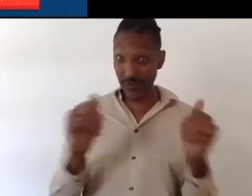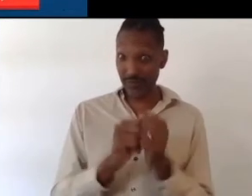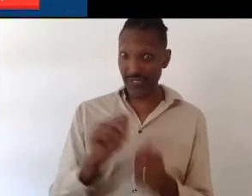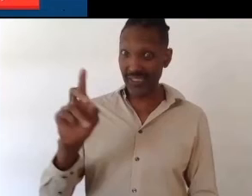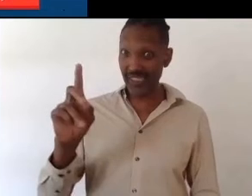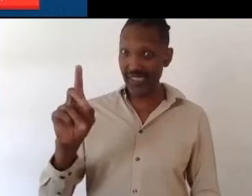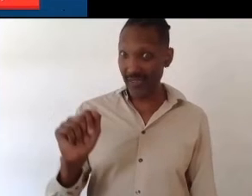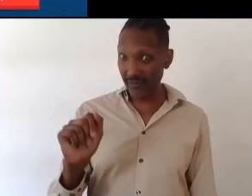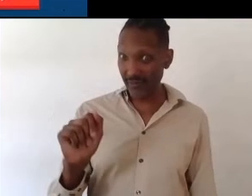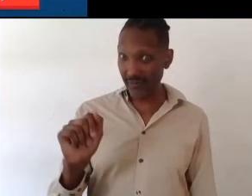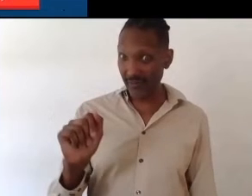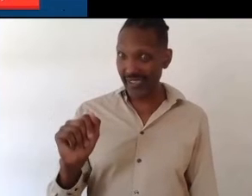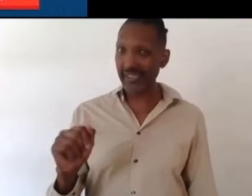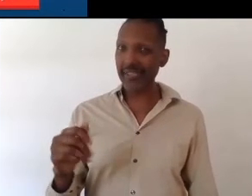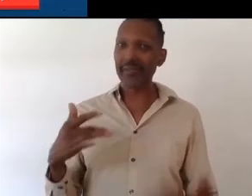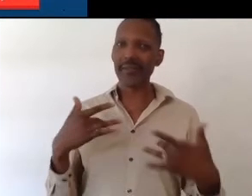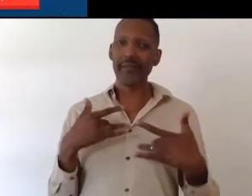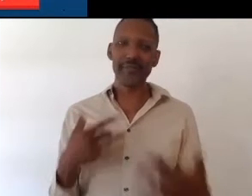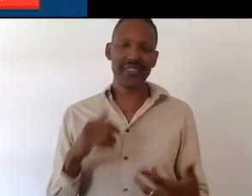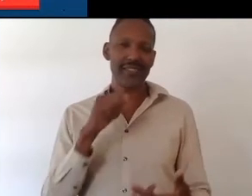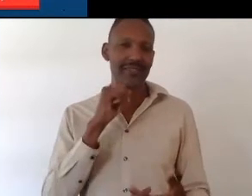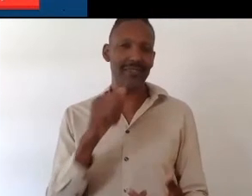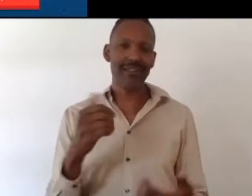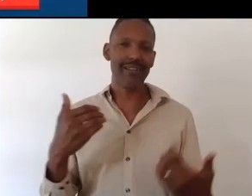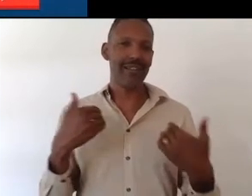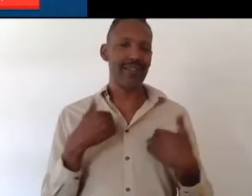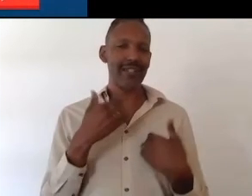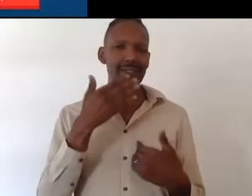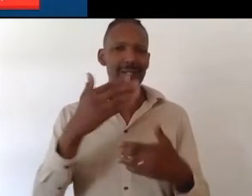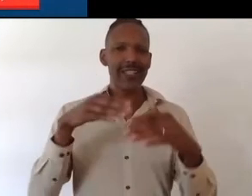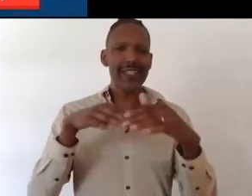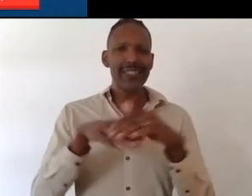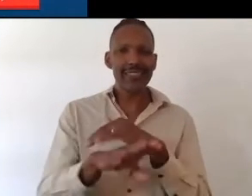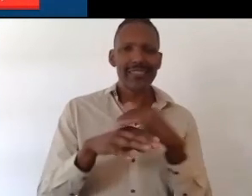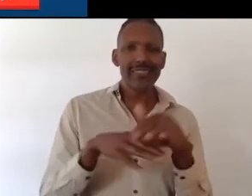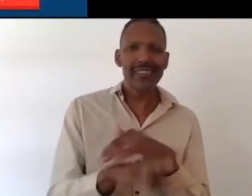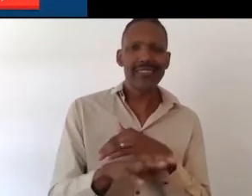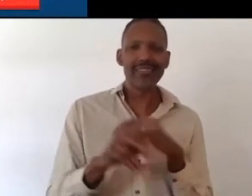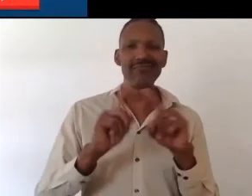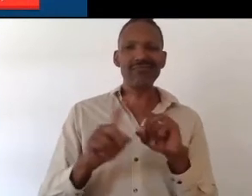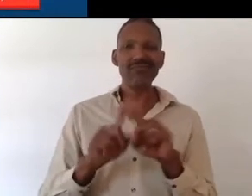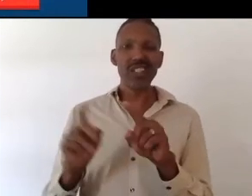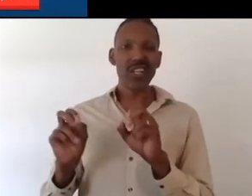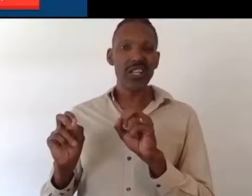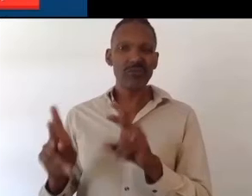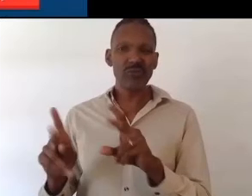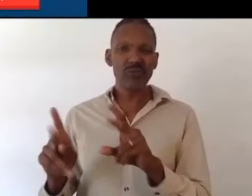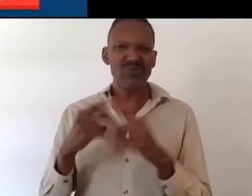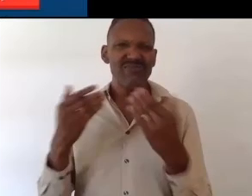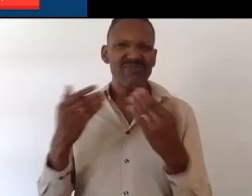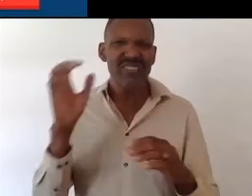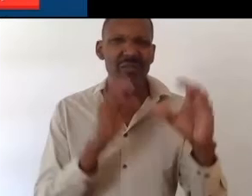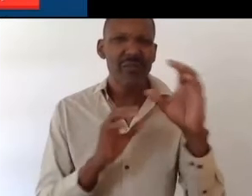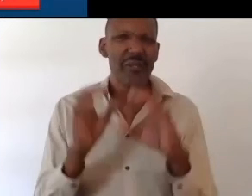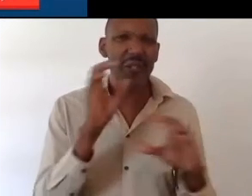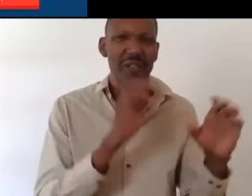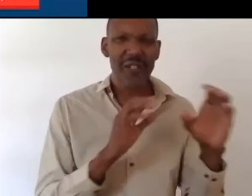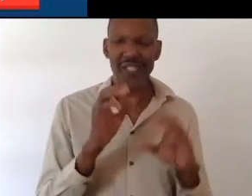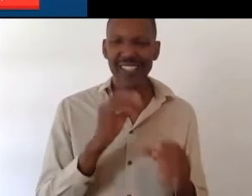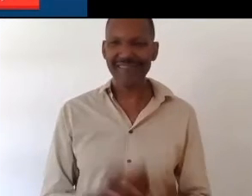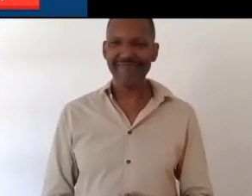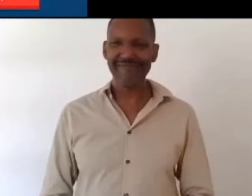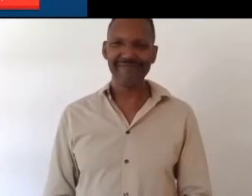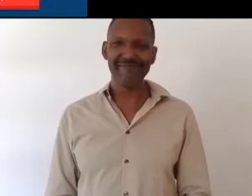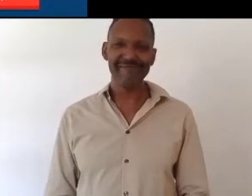Early childhood special education does focus on explicit instruction and